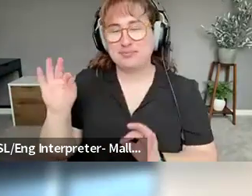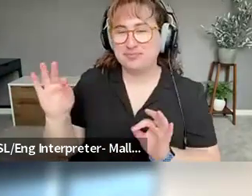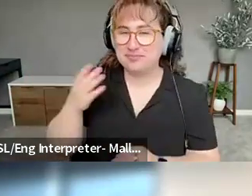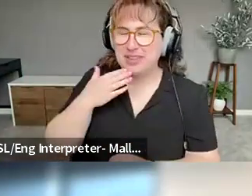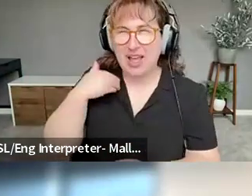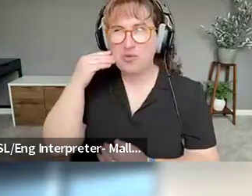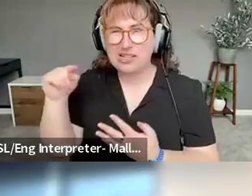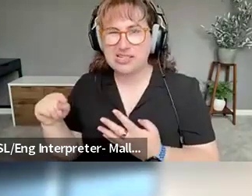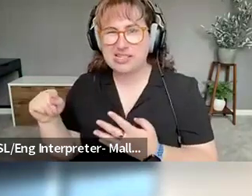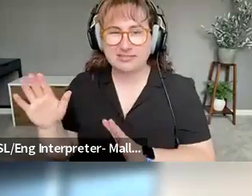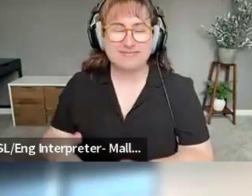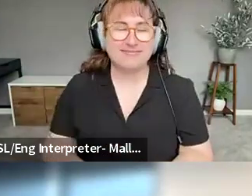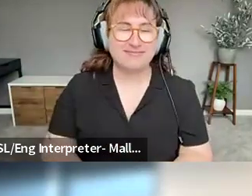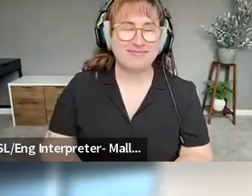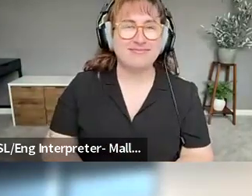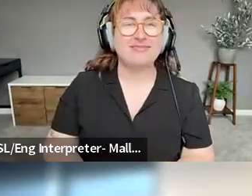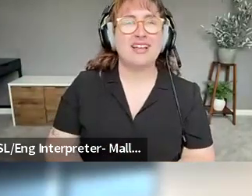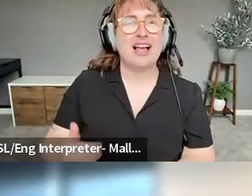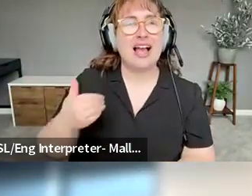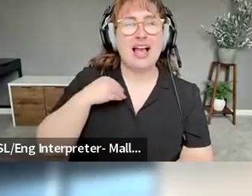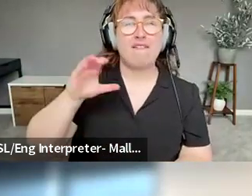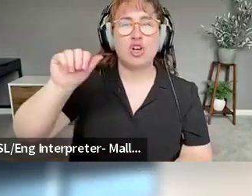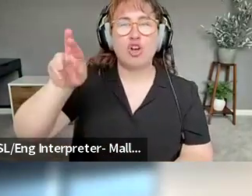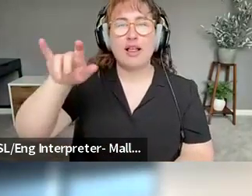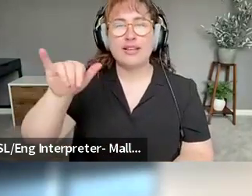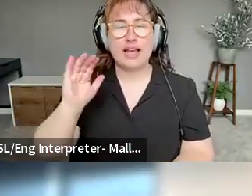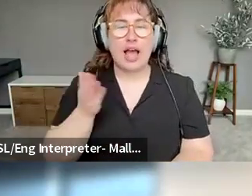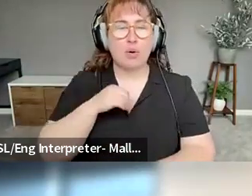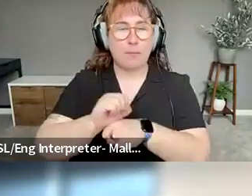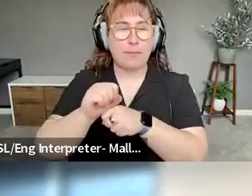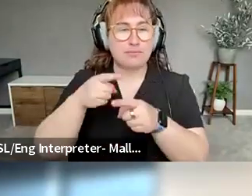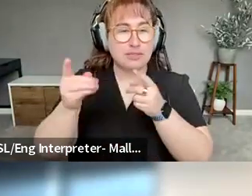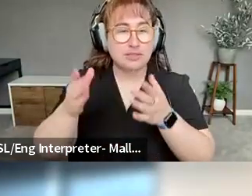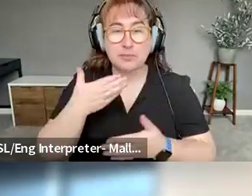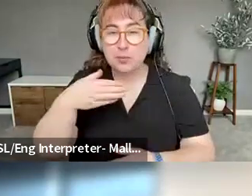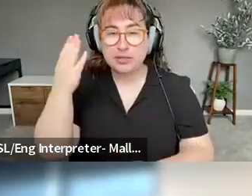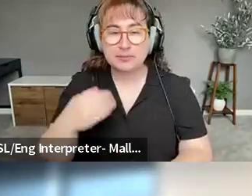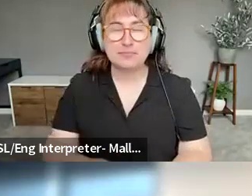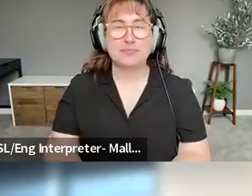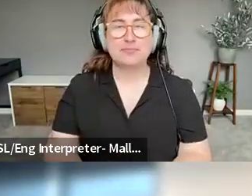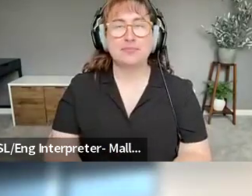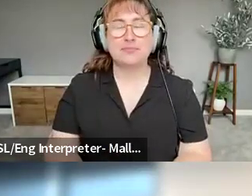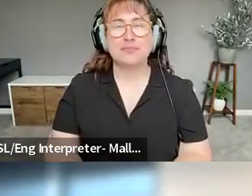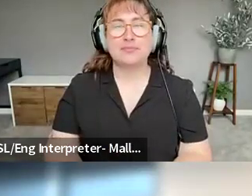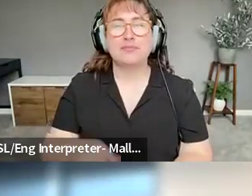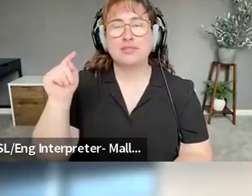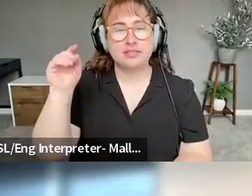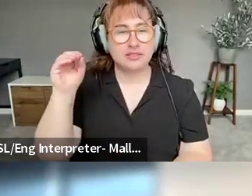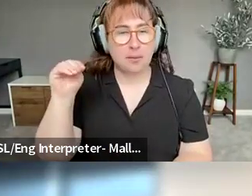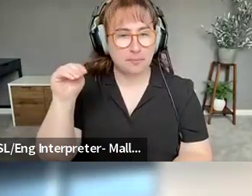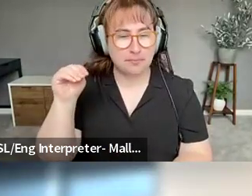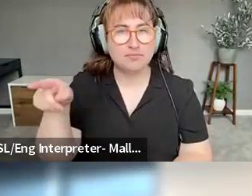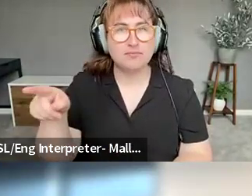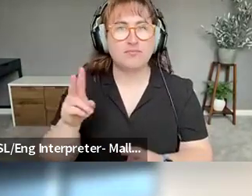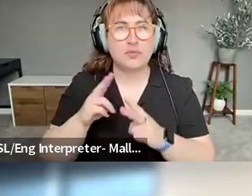that thank there you. was another component. Thank you. And then we, of course, have Carly, our employment specialist. Good morning, Carly. And we have Tom. Tom has